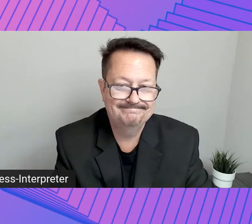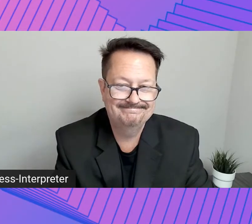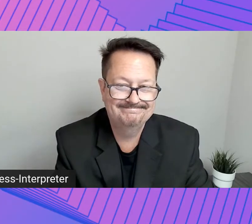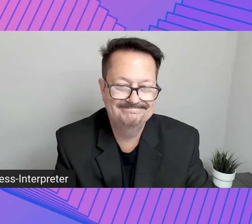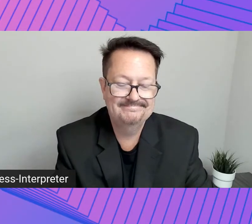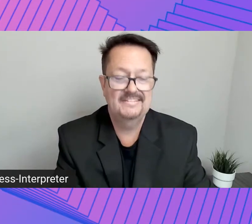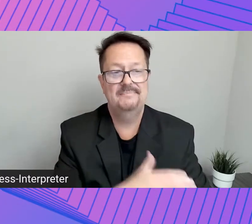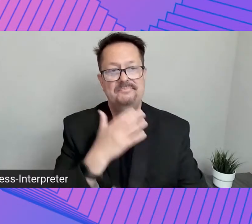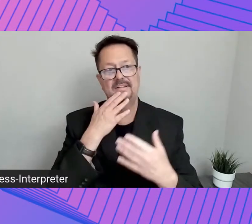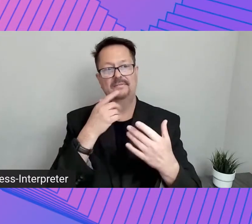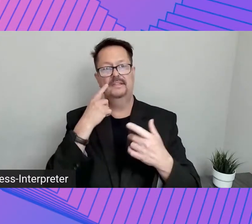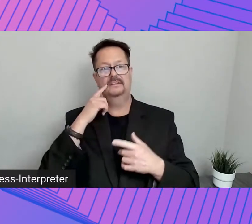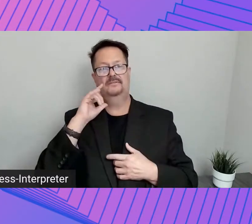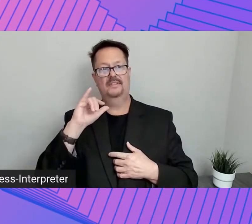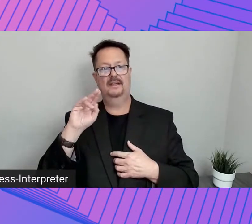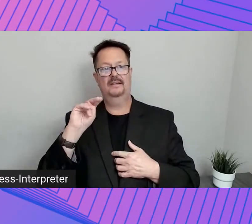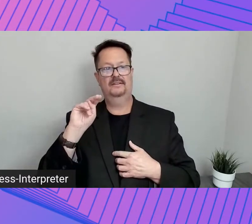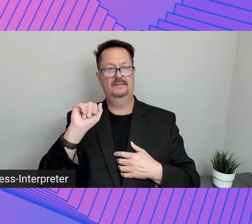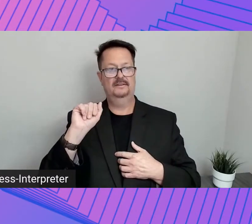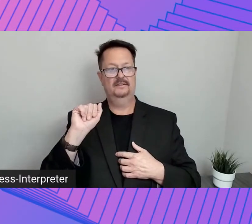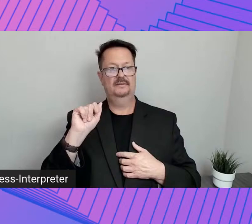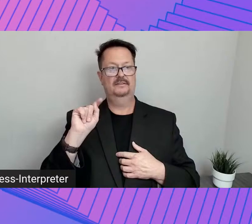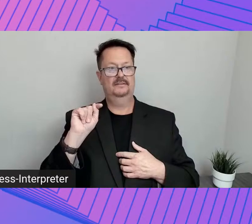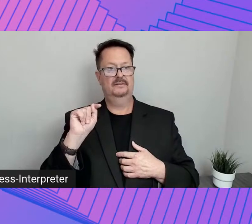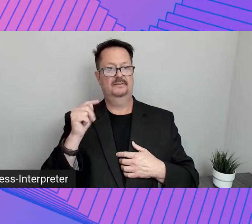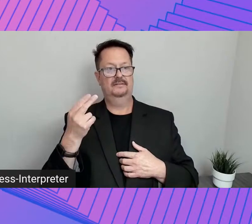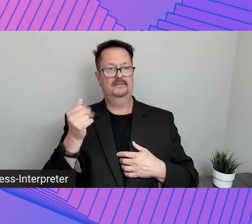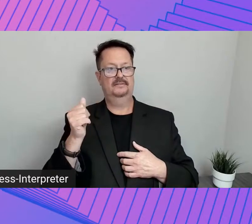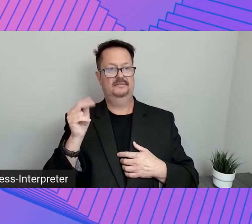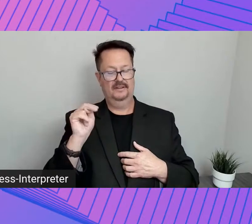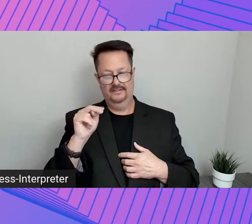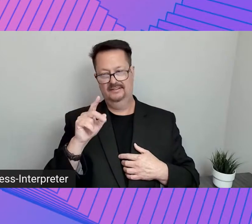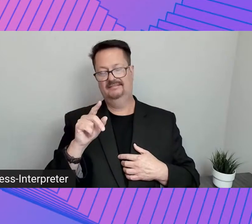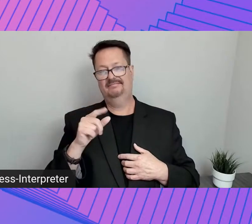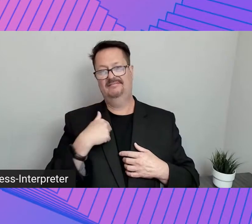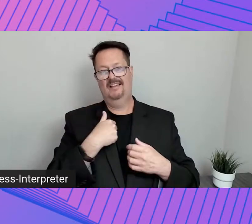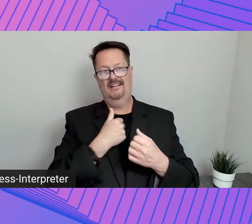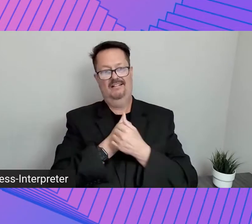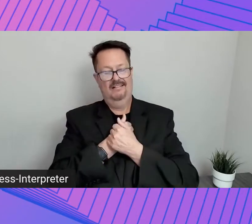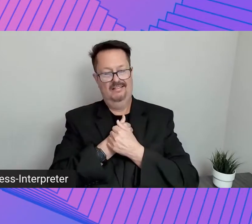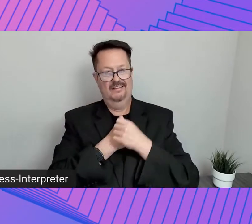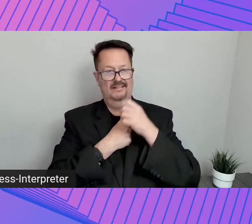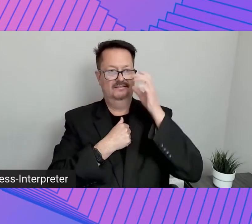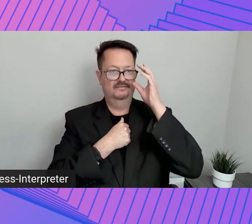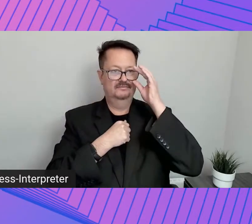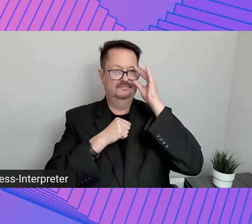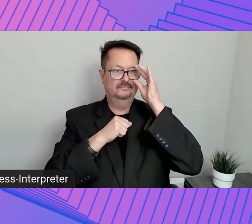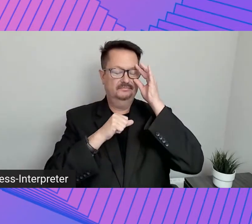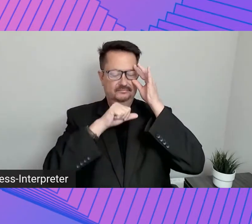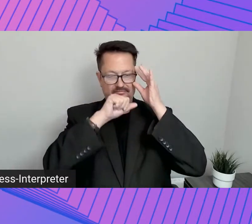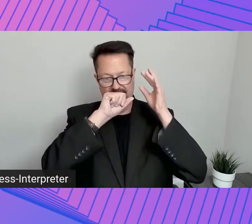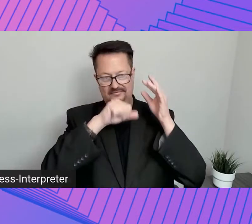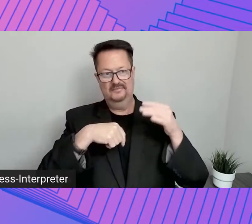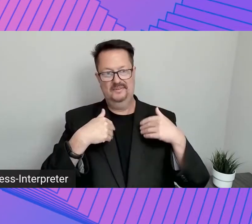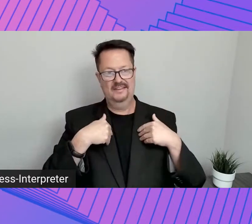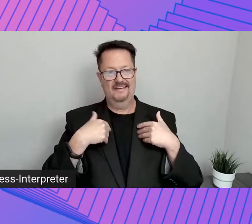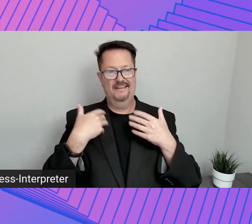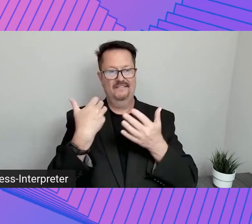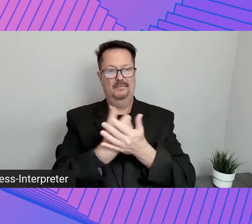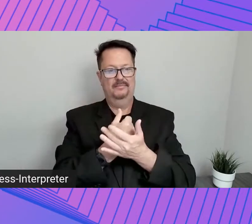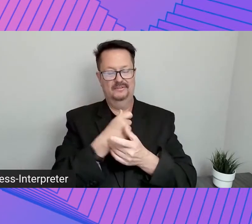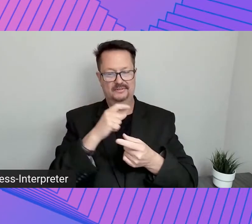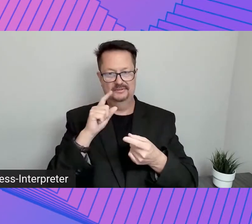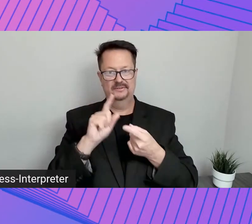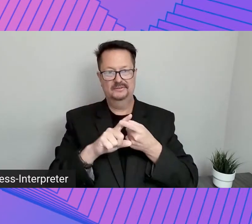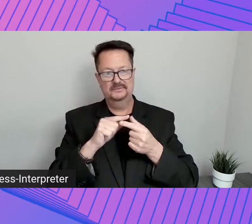Thanks for that, Nathan. That was really great. I love when we have the opportunity in events like this to move past the